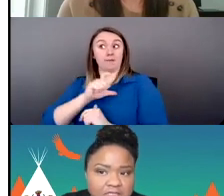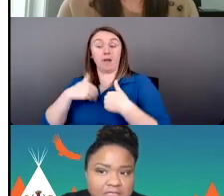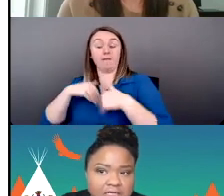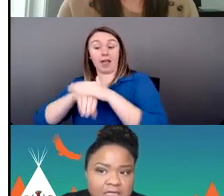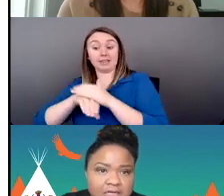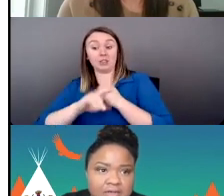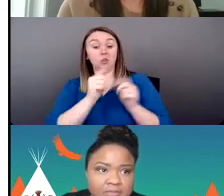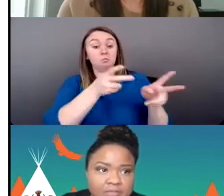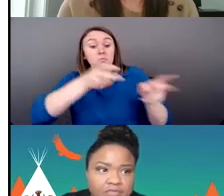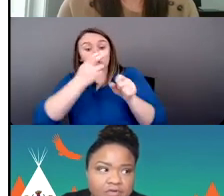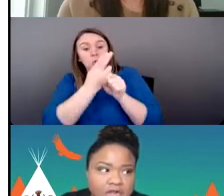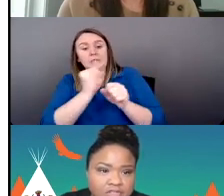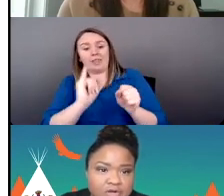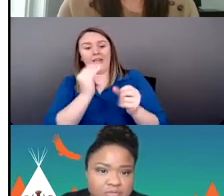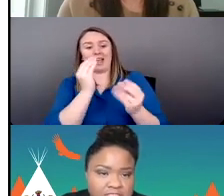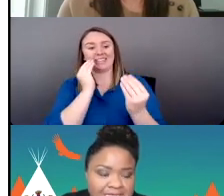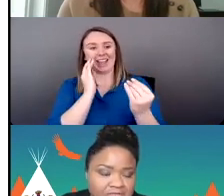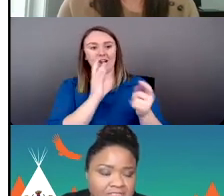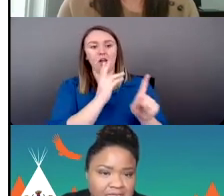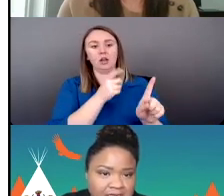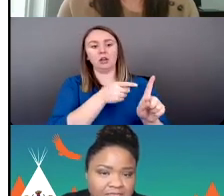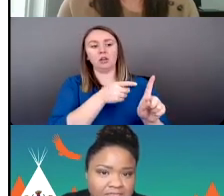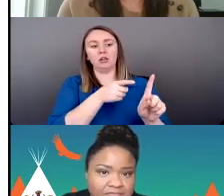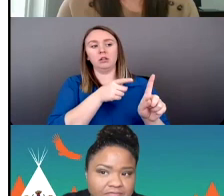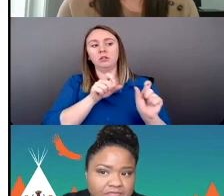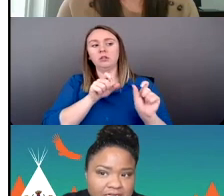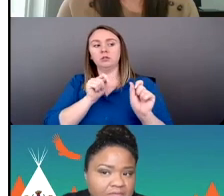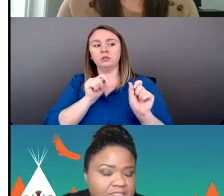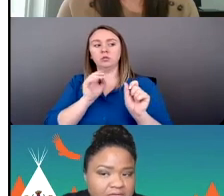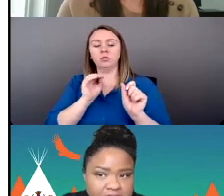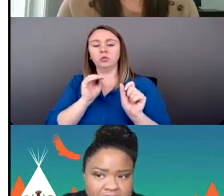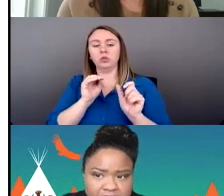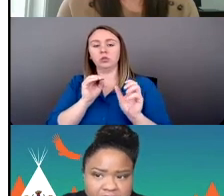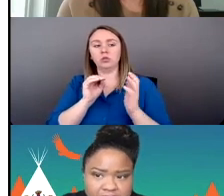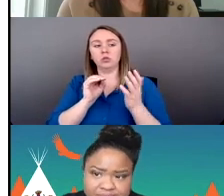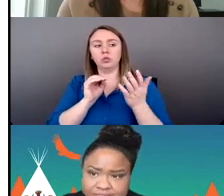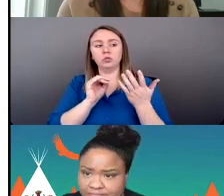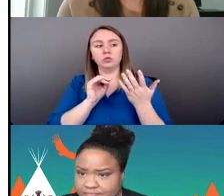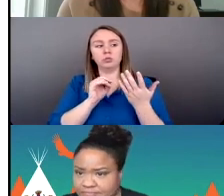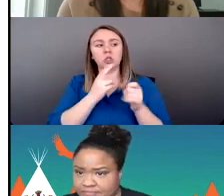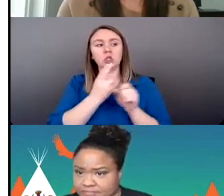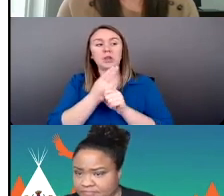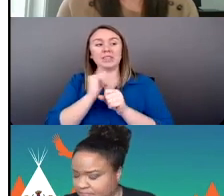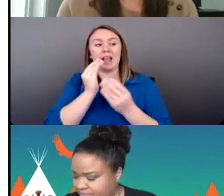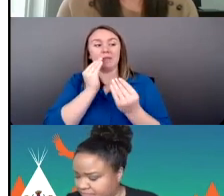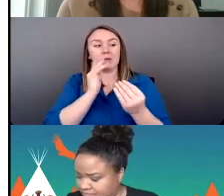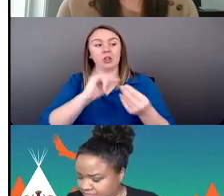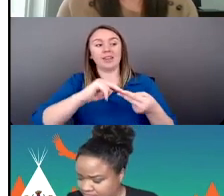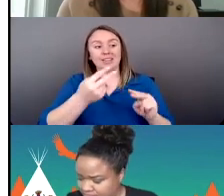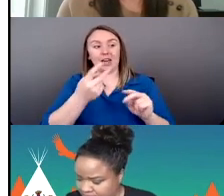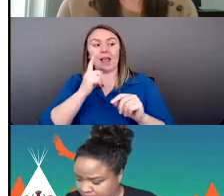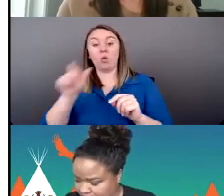inputted for other purposes outside of finding missing relatives? Sure, and I